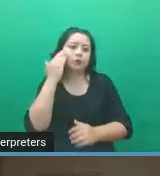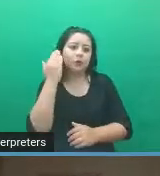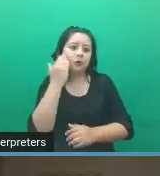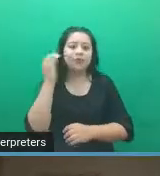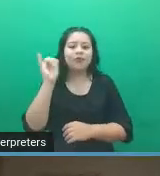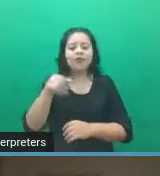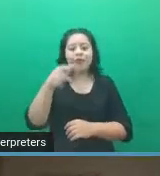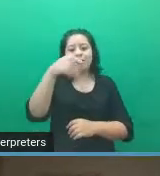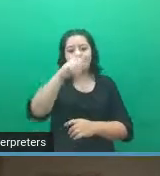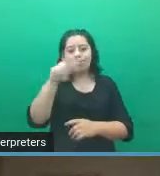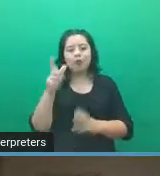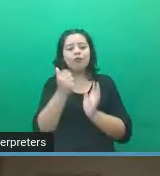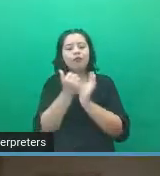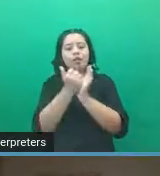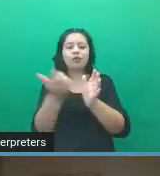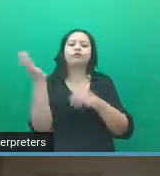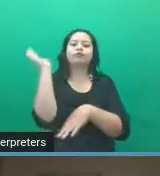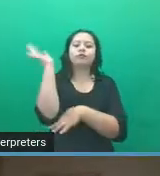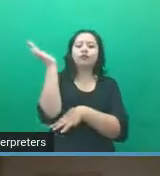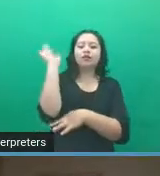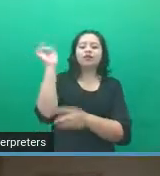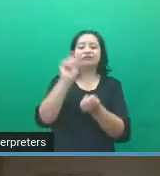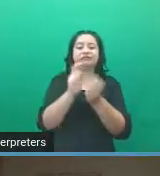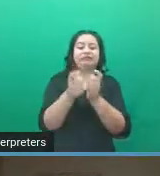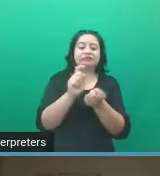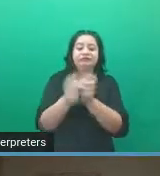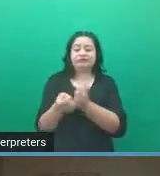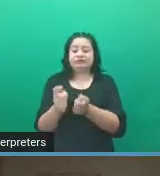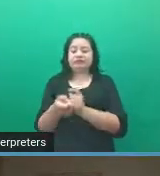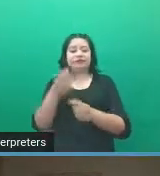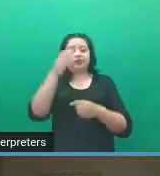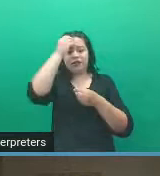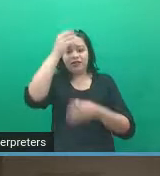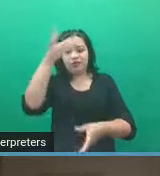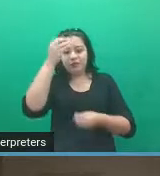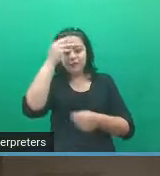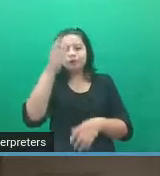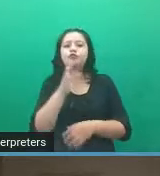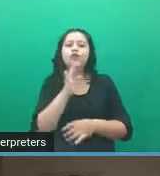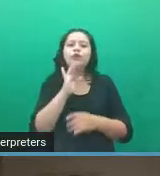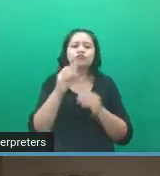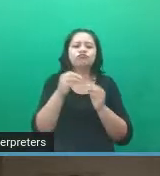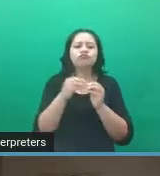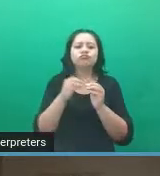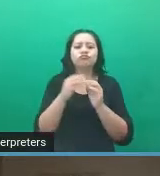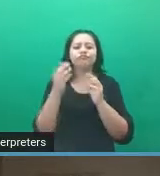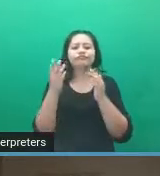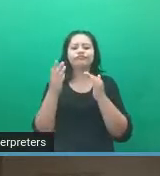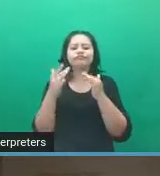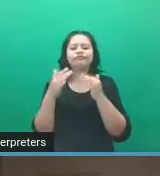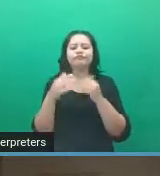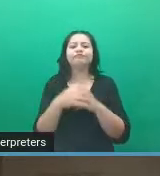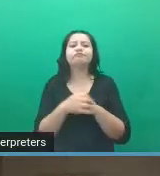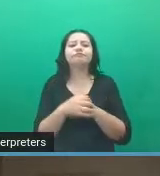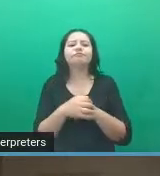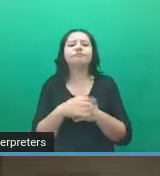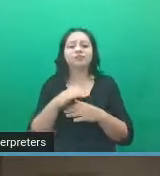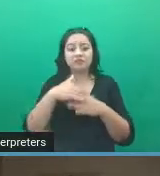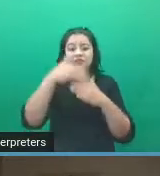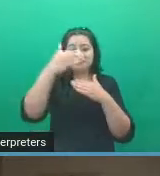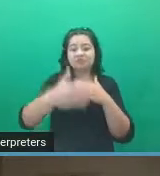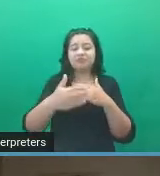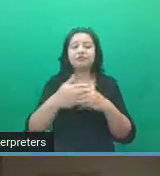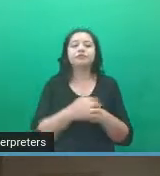type of poll may help the presenter adjust their information accordingly. We'll talk more about polling and other ways to gather information from audiences in the next